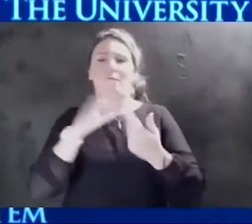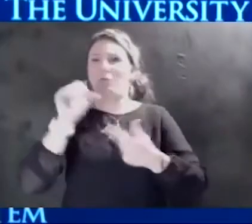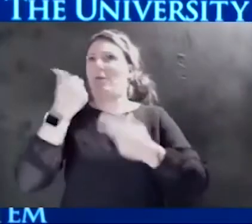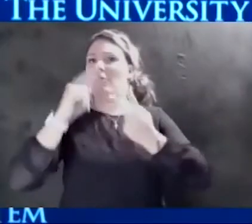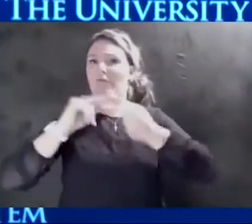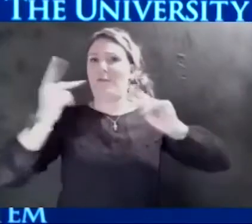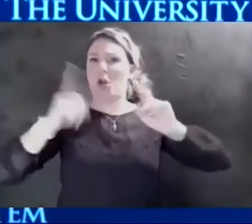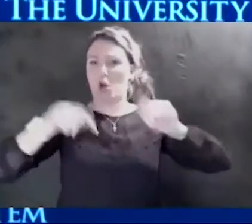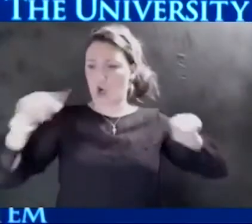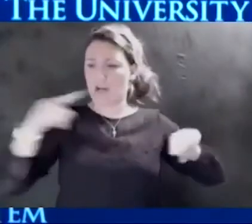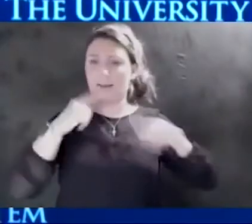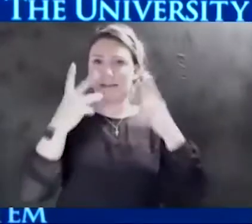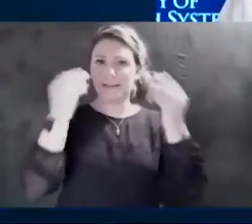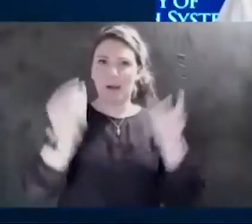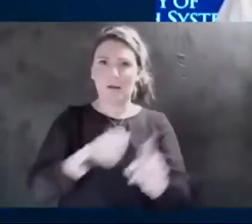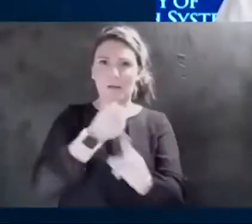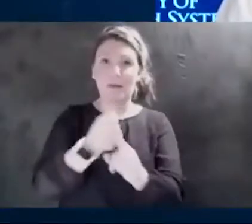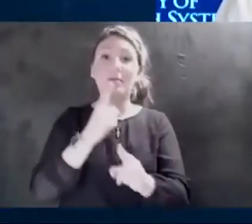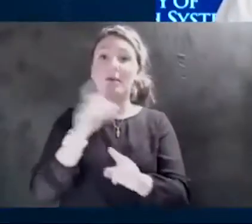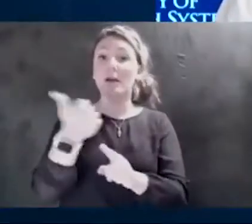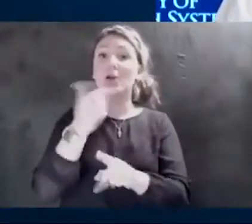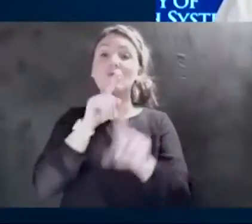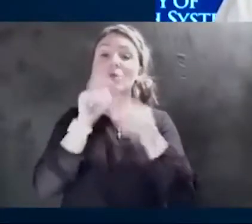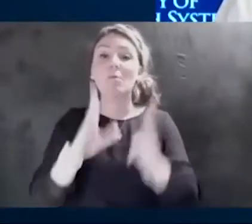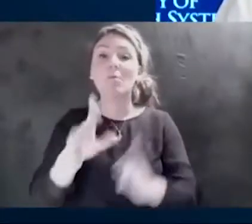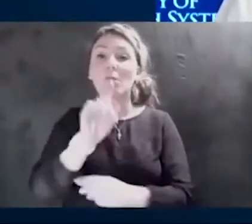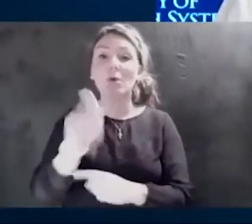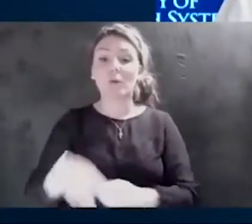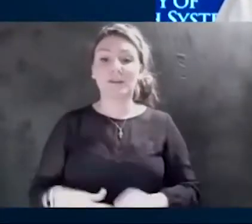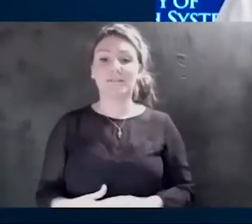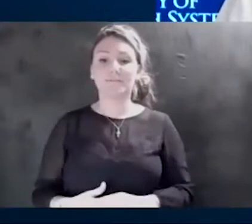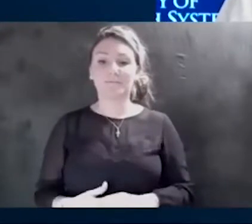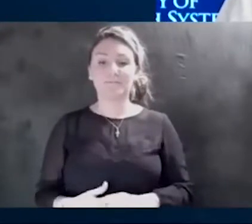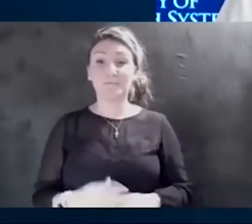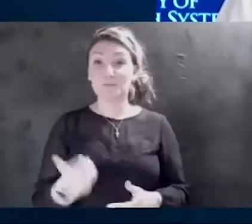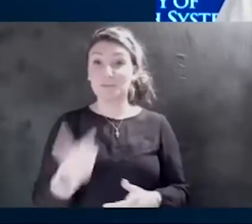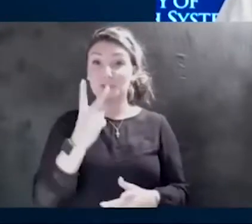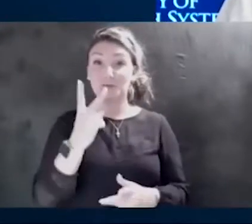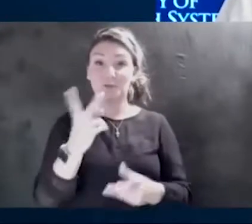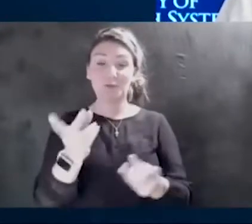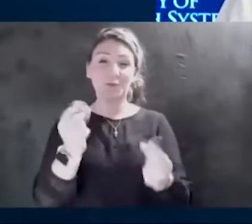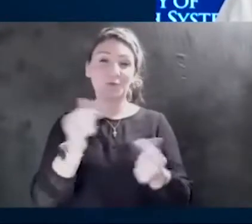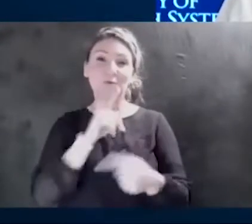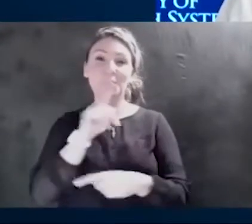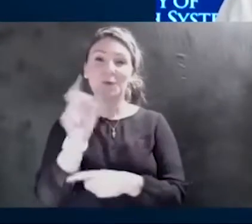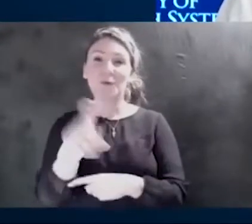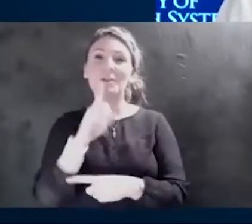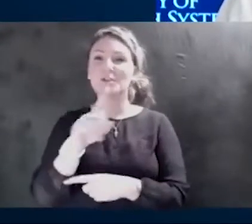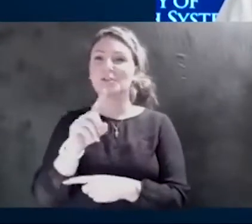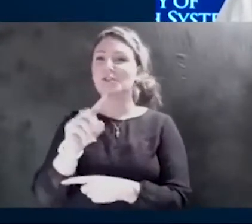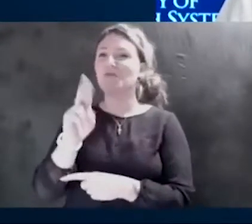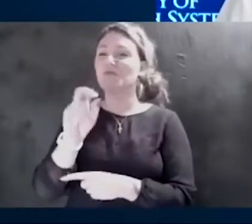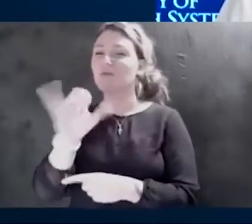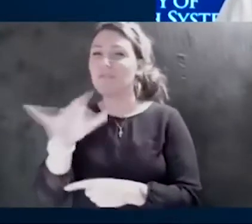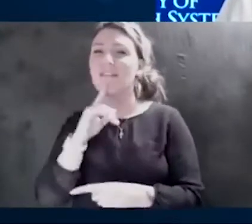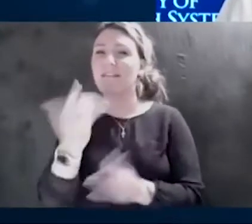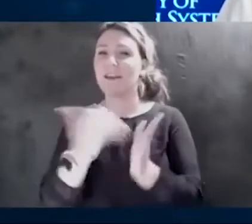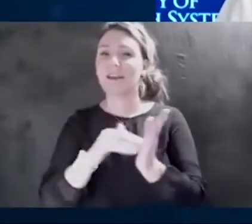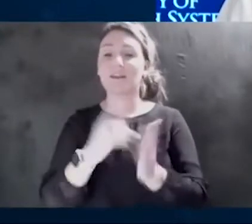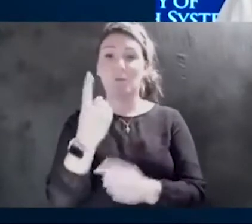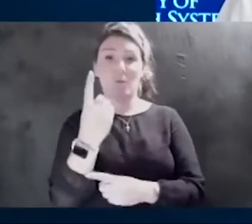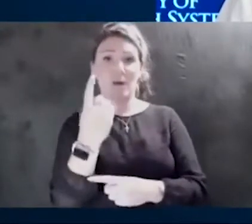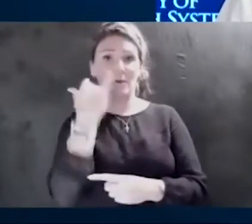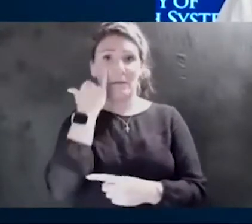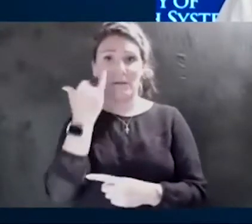Let's get to other reporter questions. Two really quick questions. This is Ray Daniel again. Hey, Ray. You know, one of them is if you are in